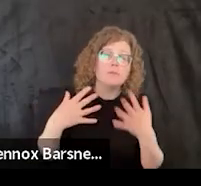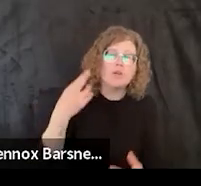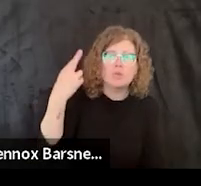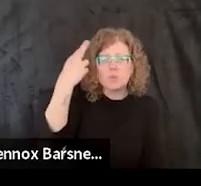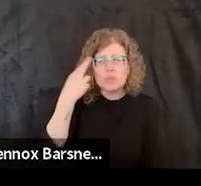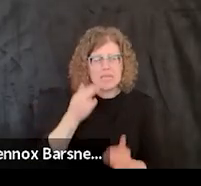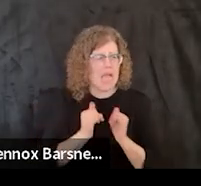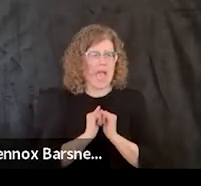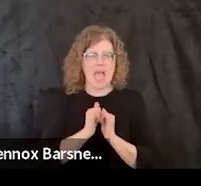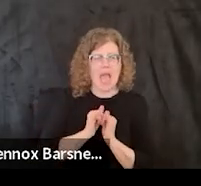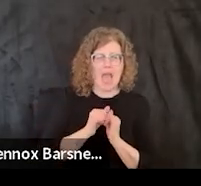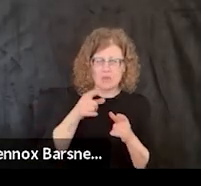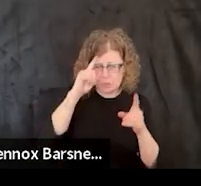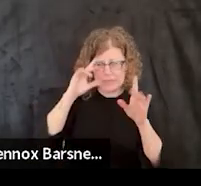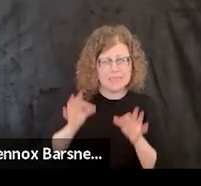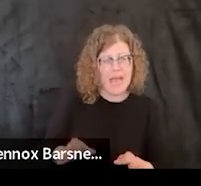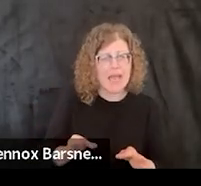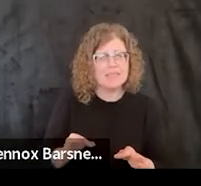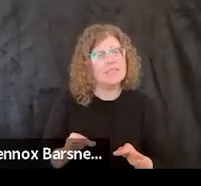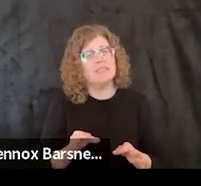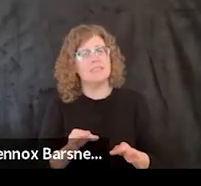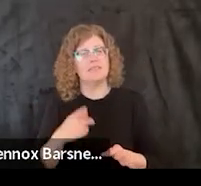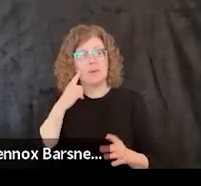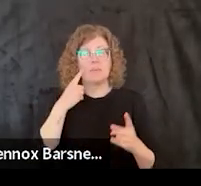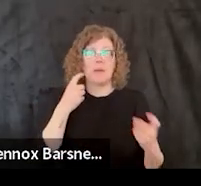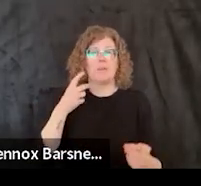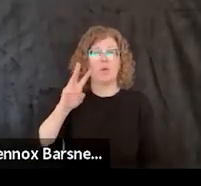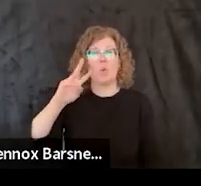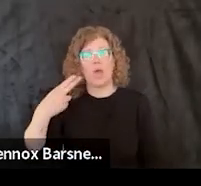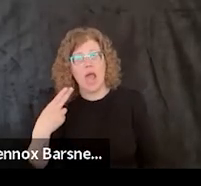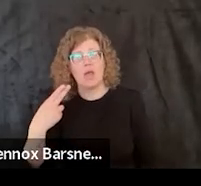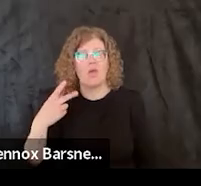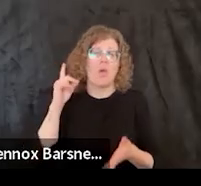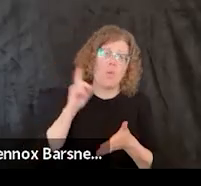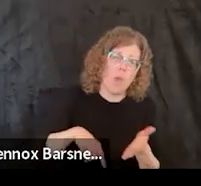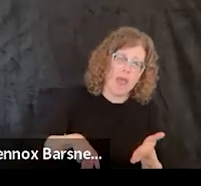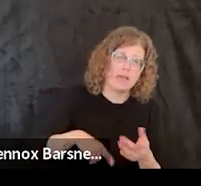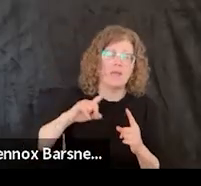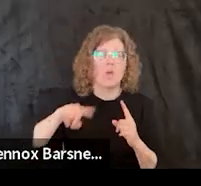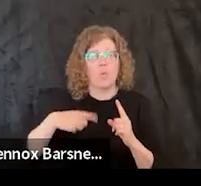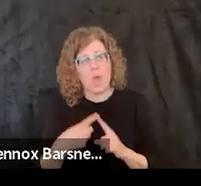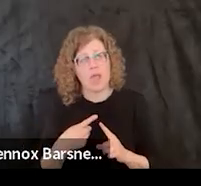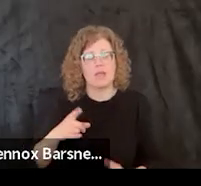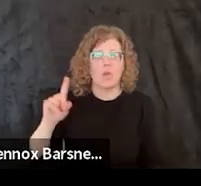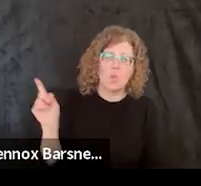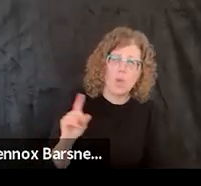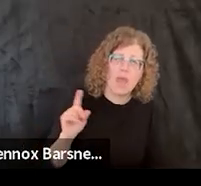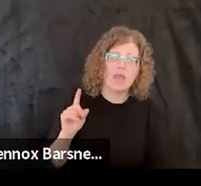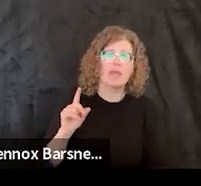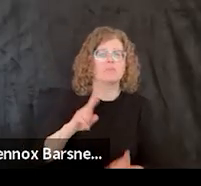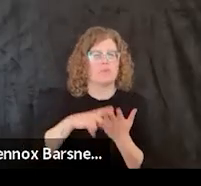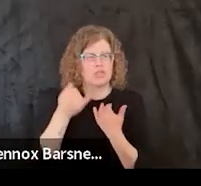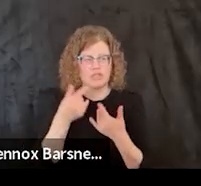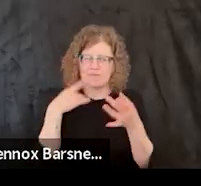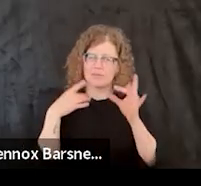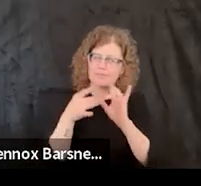decide the what, when, and where of your project. For example, you could speak to why the dates you've chosen